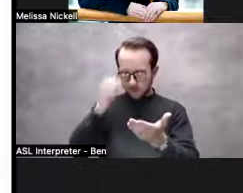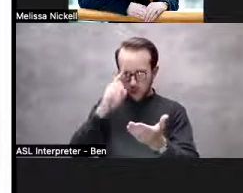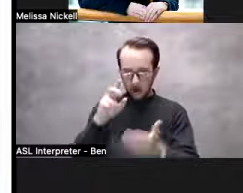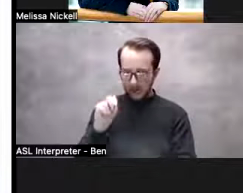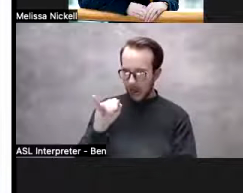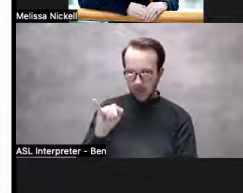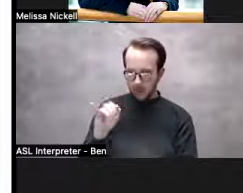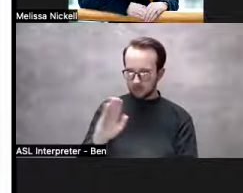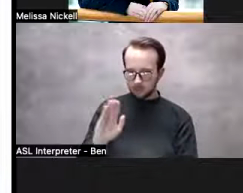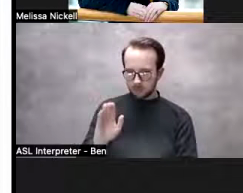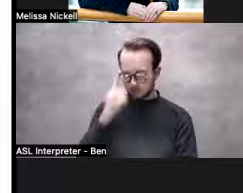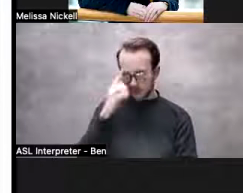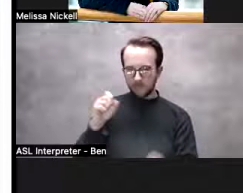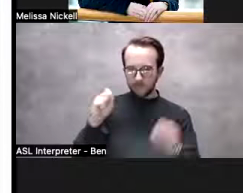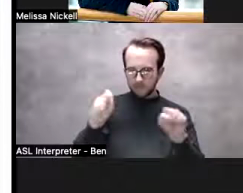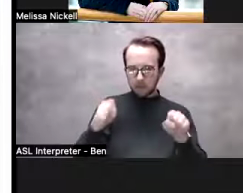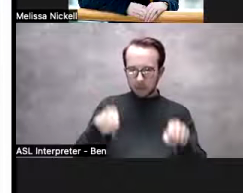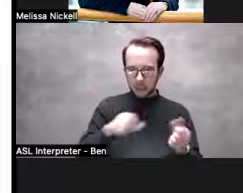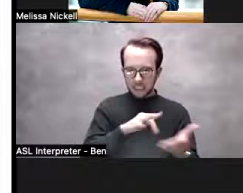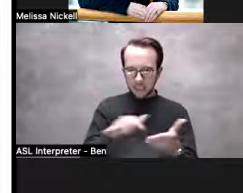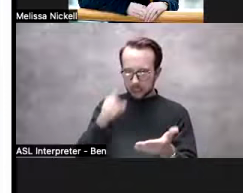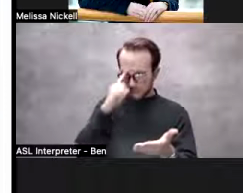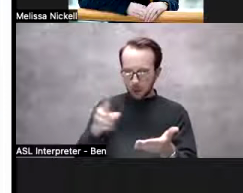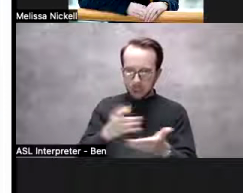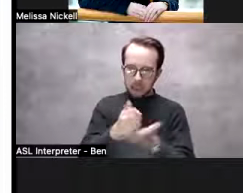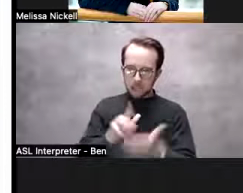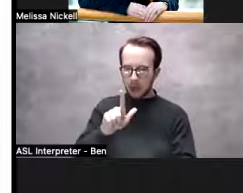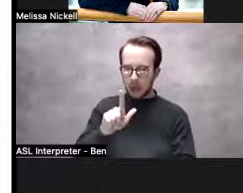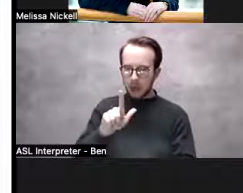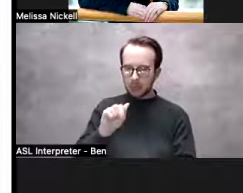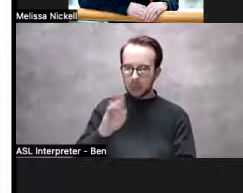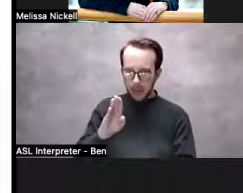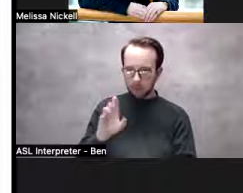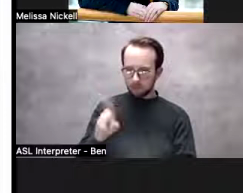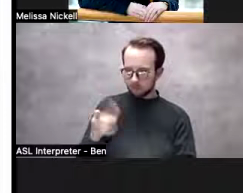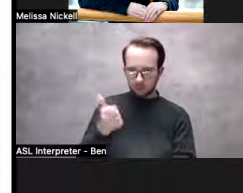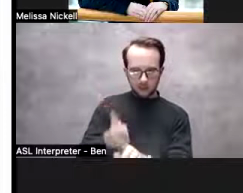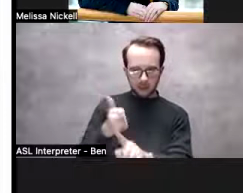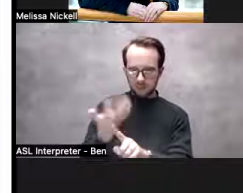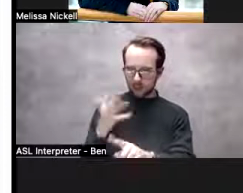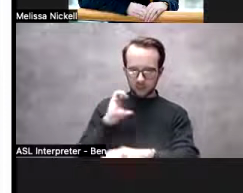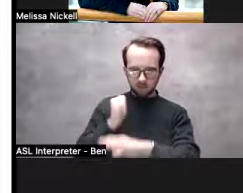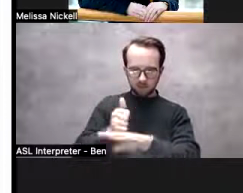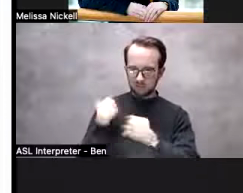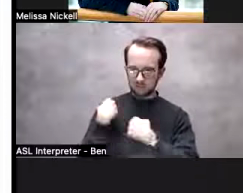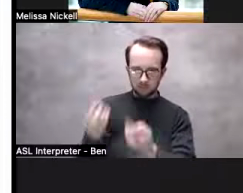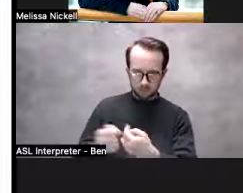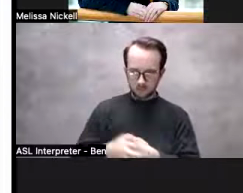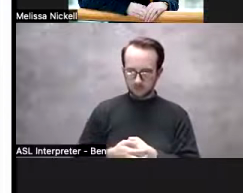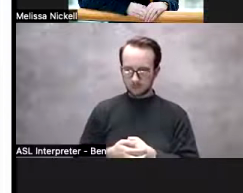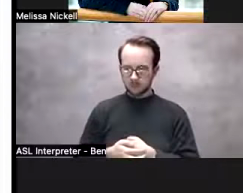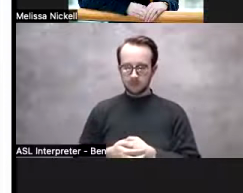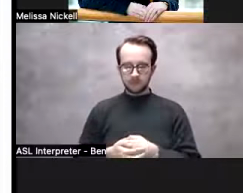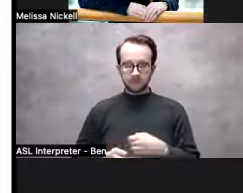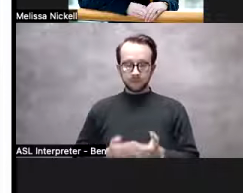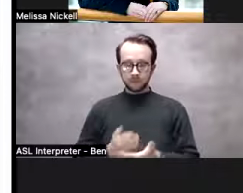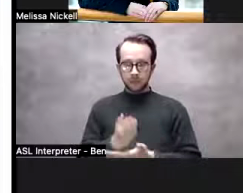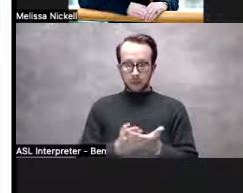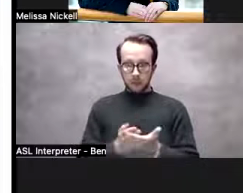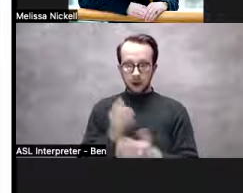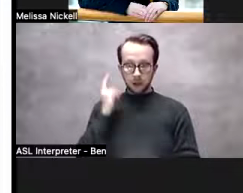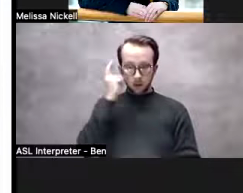feasibility studies for some of the labs that are more well established. And part of the reason why I think a couple of